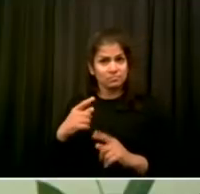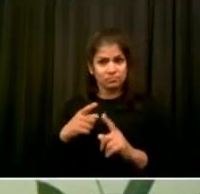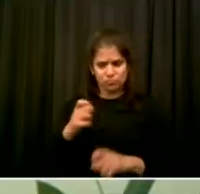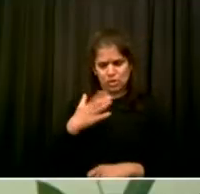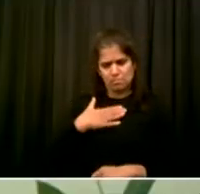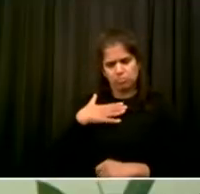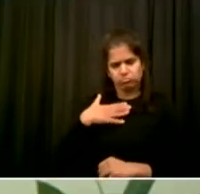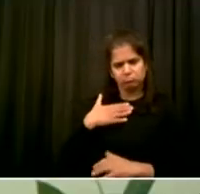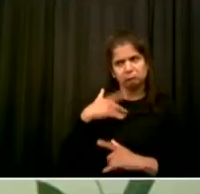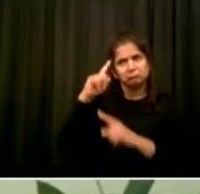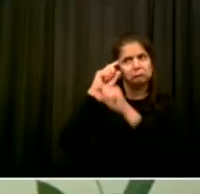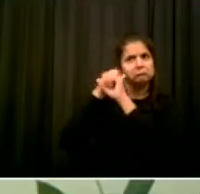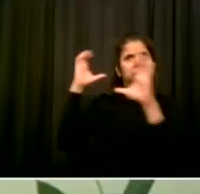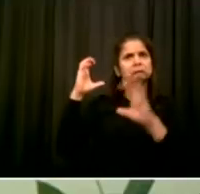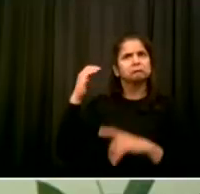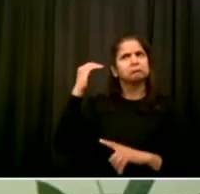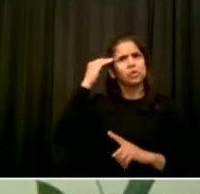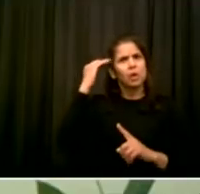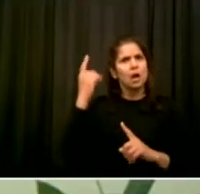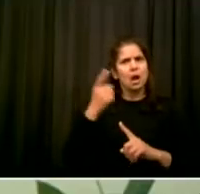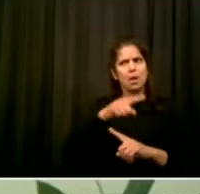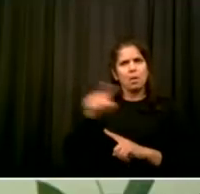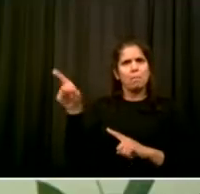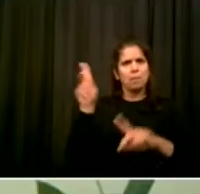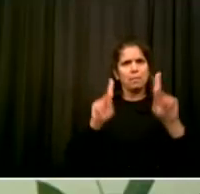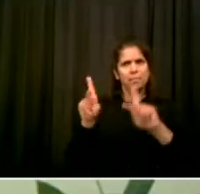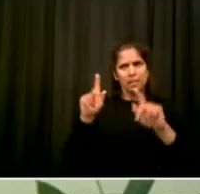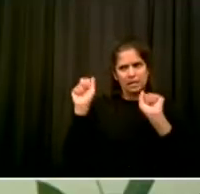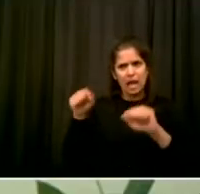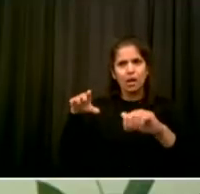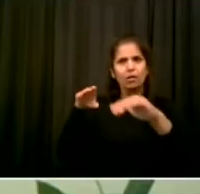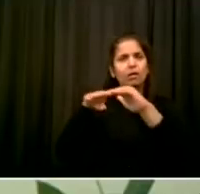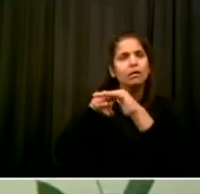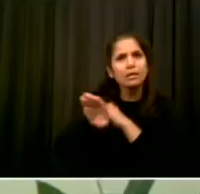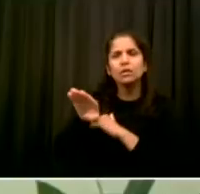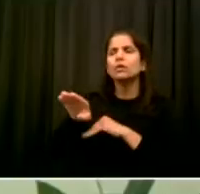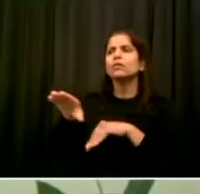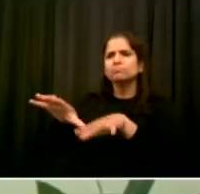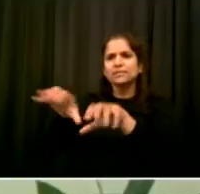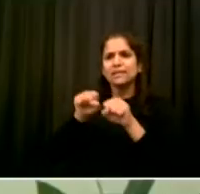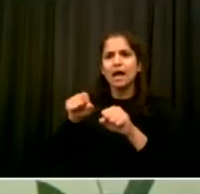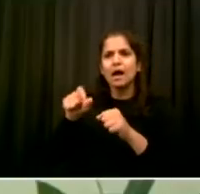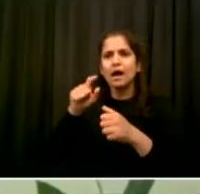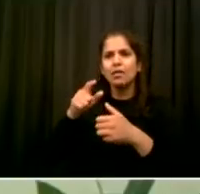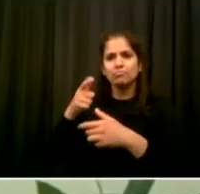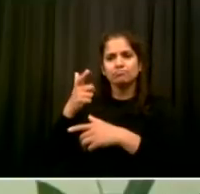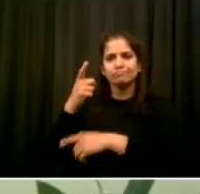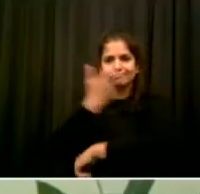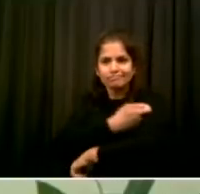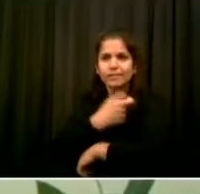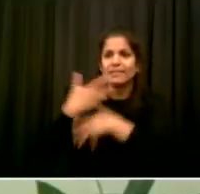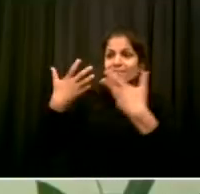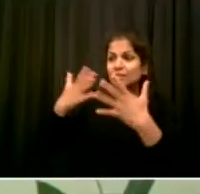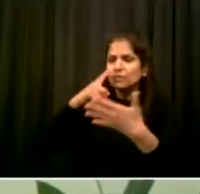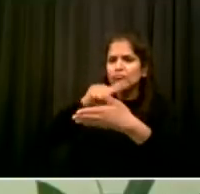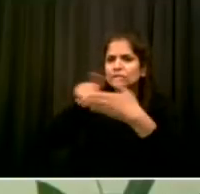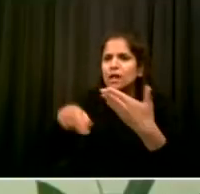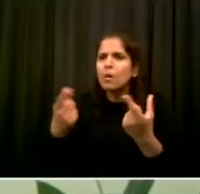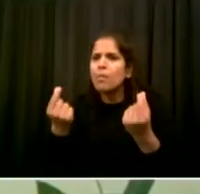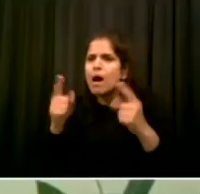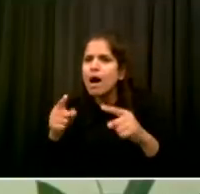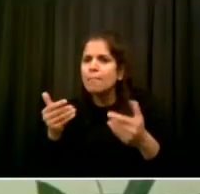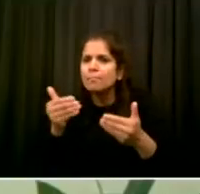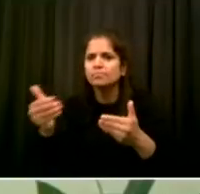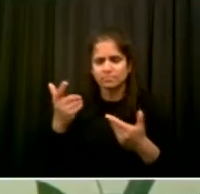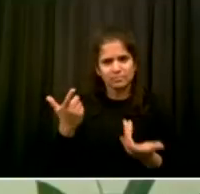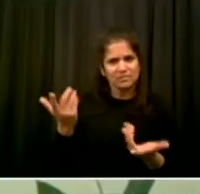or diagnostic test, our tracers are going to call you, explain everything, and see what you need to either safely self-separate at home or go to a